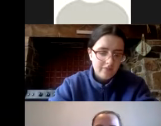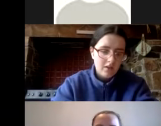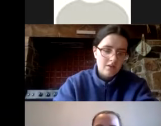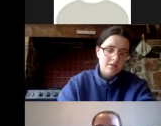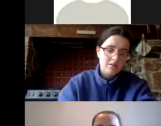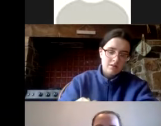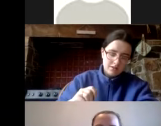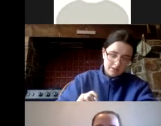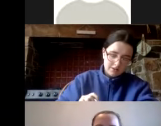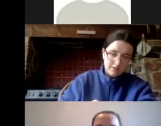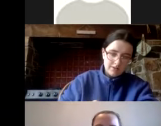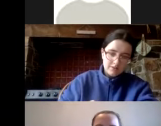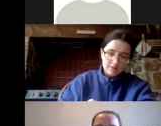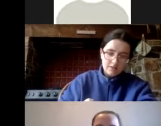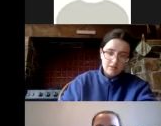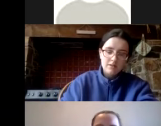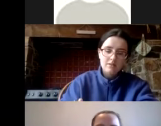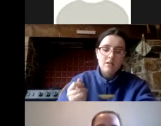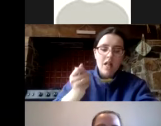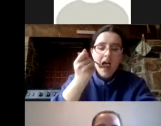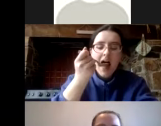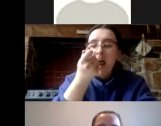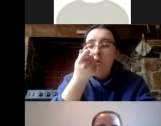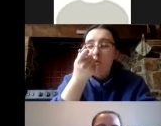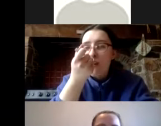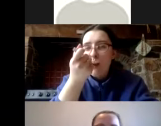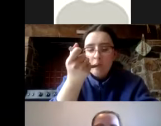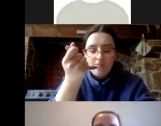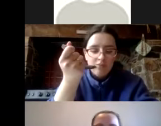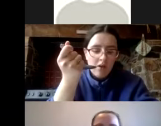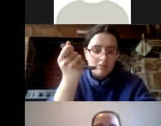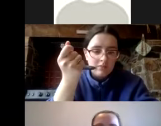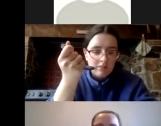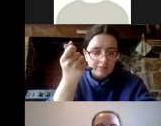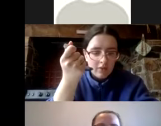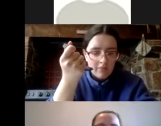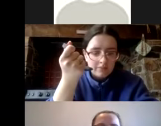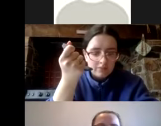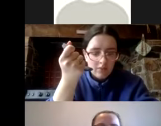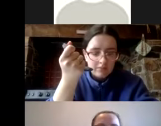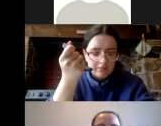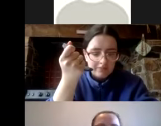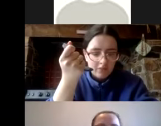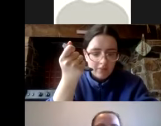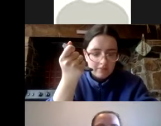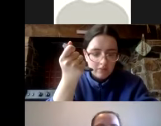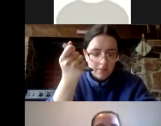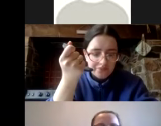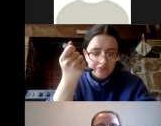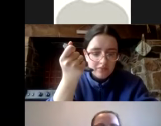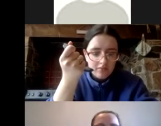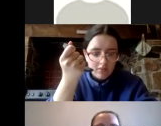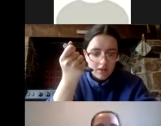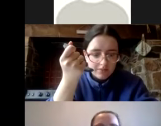I like this quote from George Bernard Shaw, which is, the biggest problem of communication is the belief that it has been accomplished.